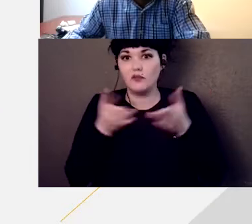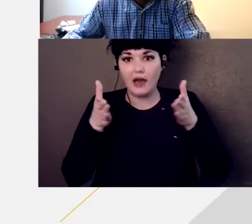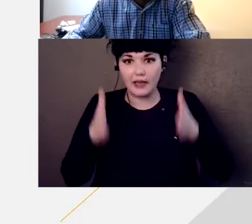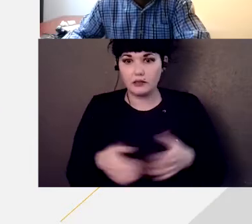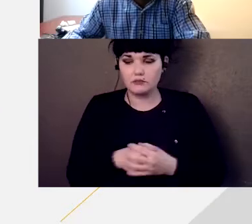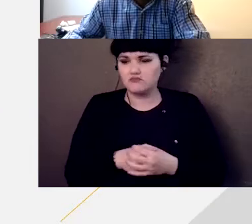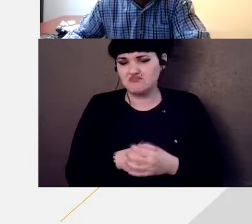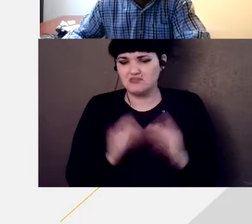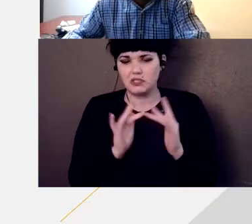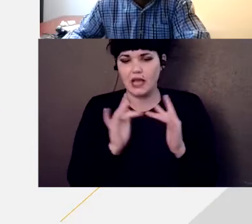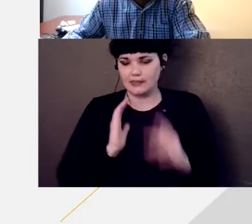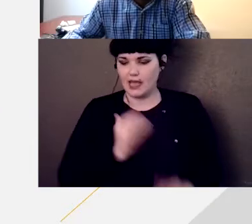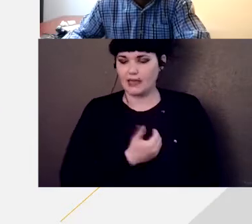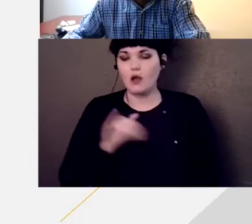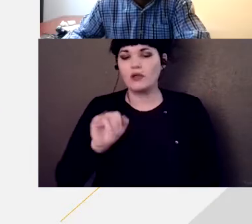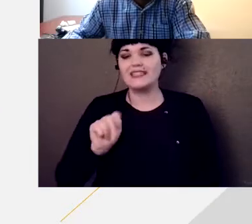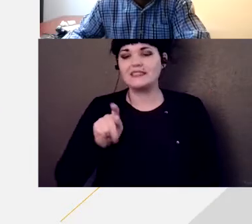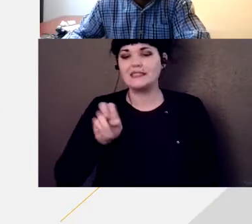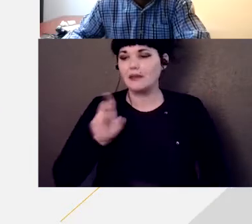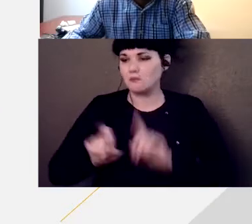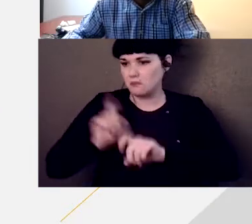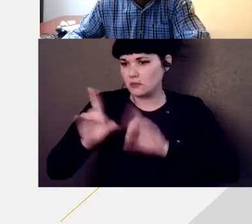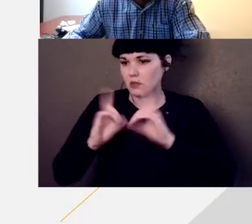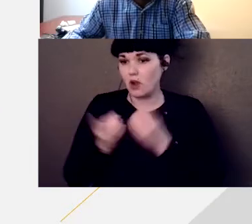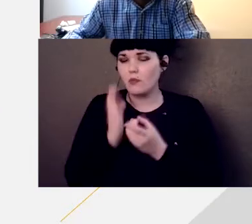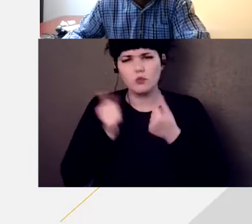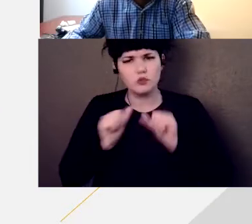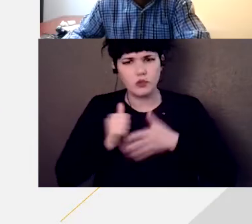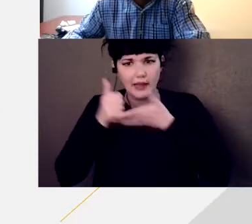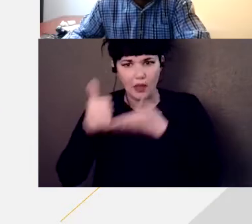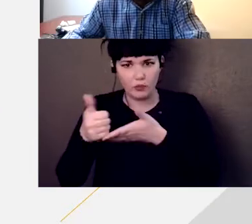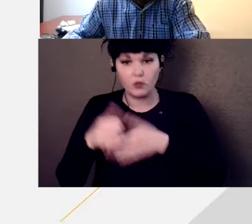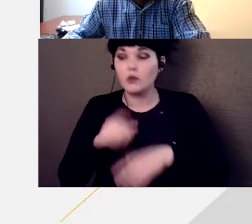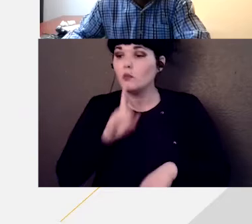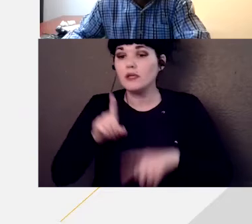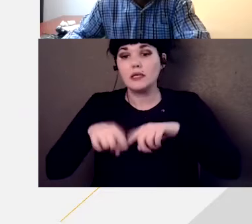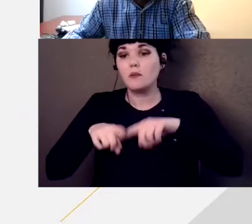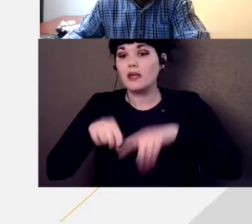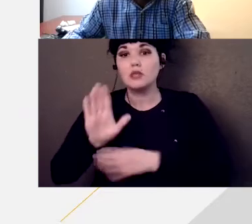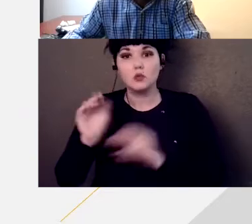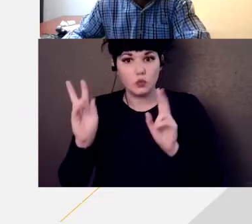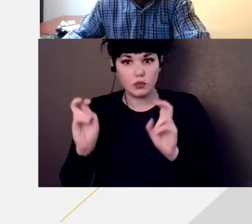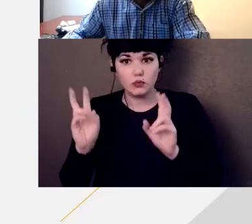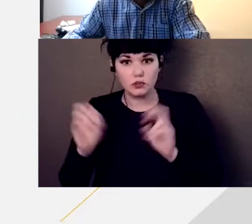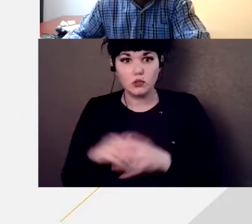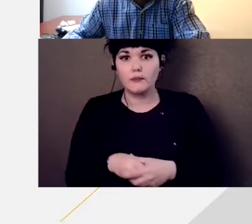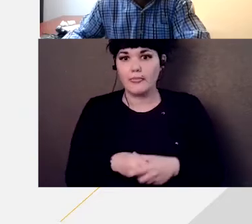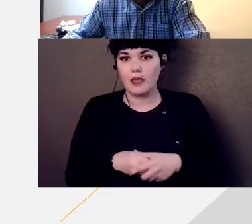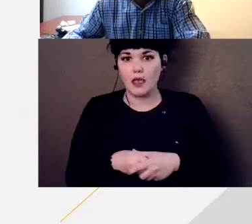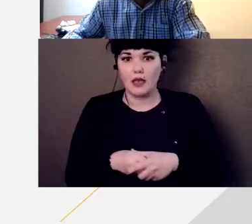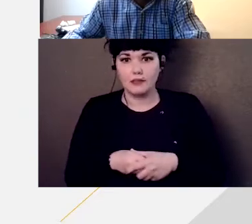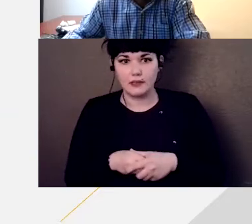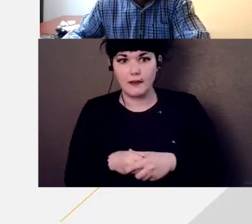intake department, we are going to try and help you. The extent of our help will depend on what your issue is and on the availability of our